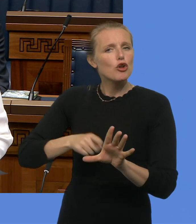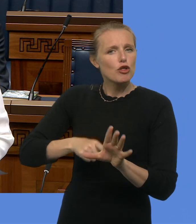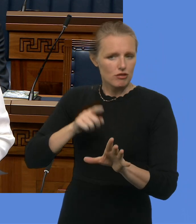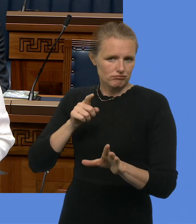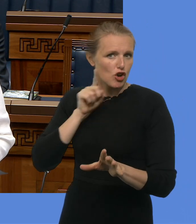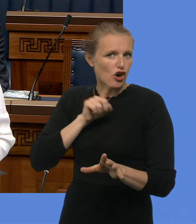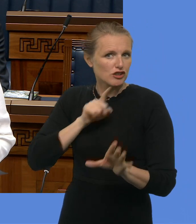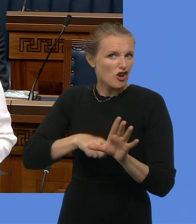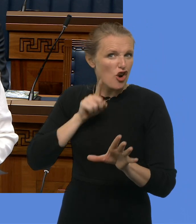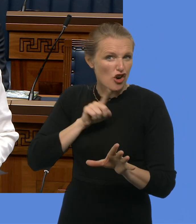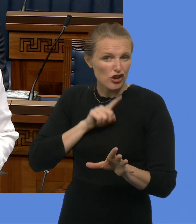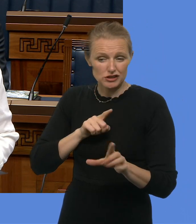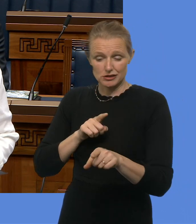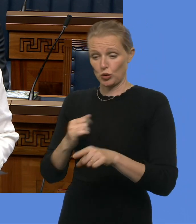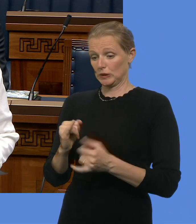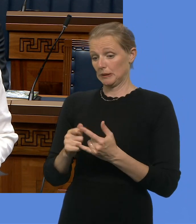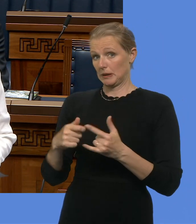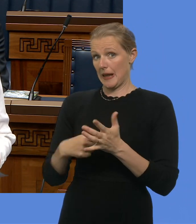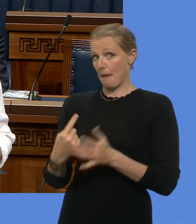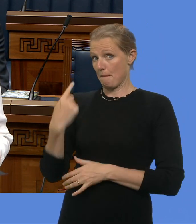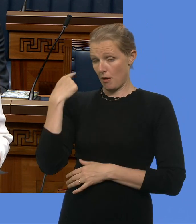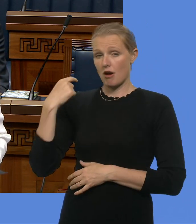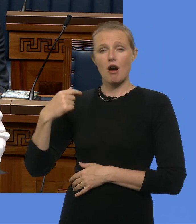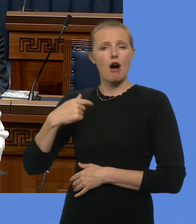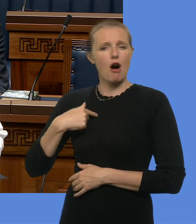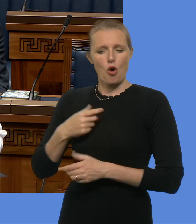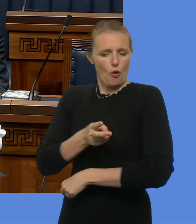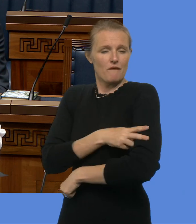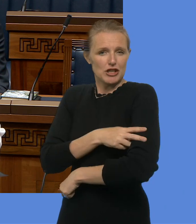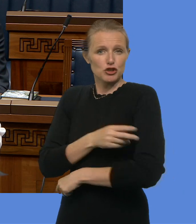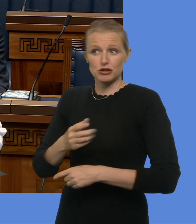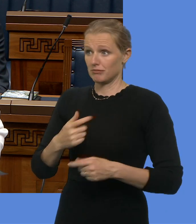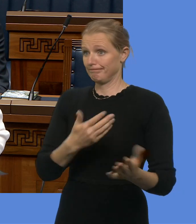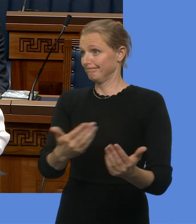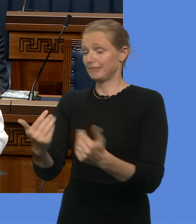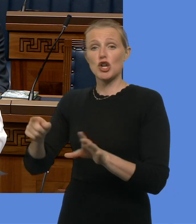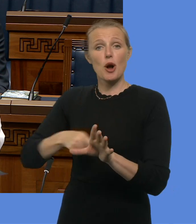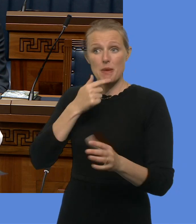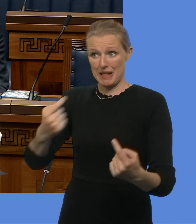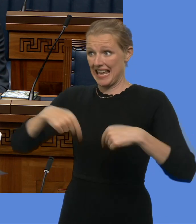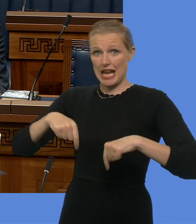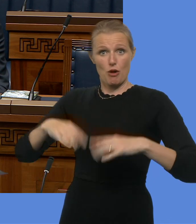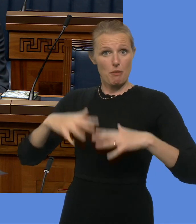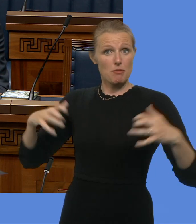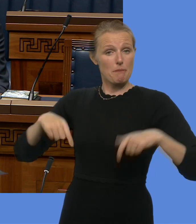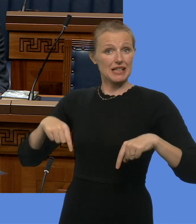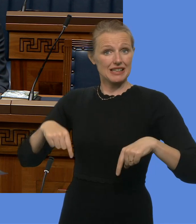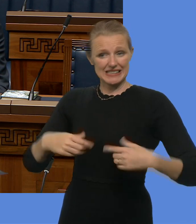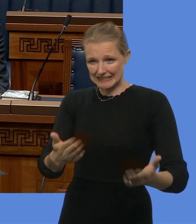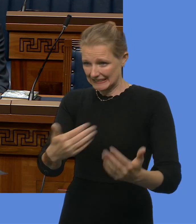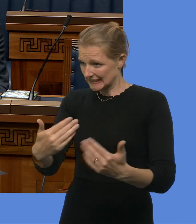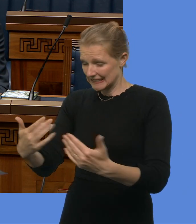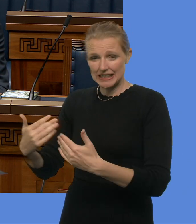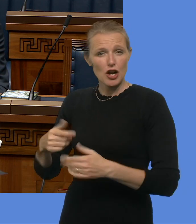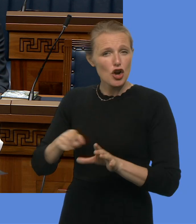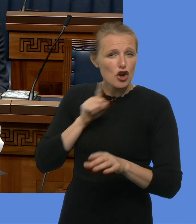strategy. In September, our officials facilitated a youth engagement event at Parliament Buildings with young people from the Eliminating Violence Against